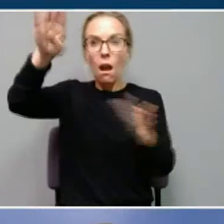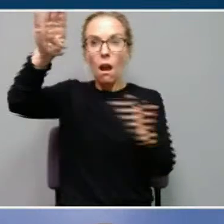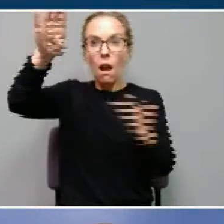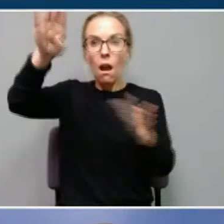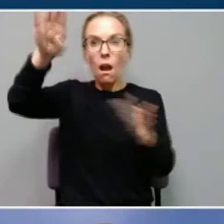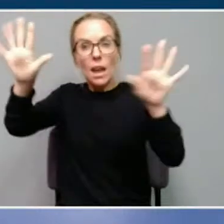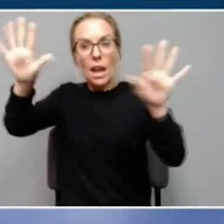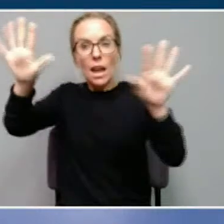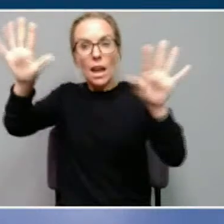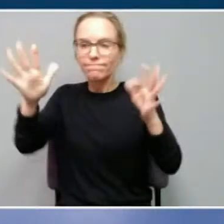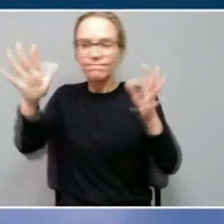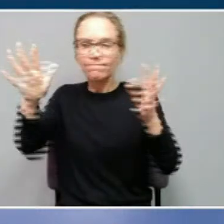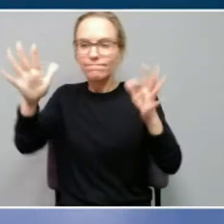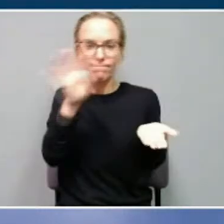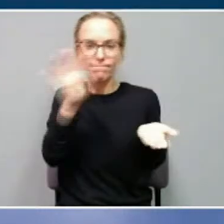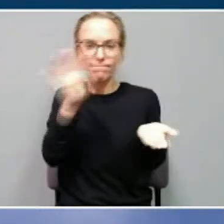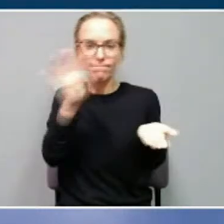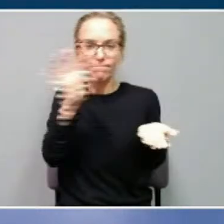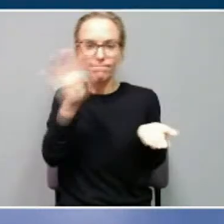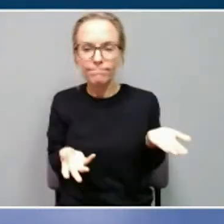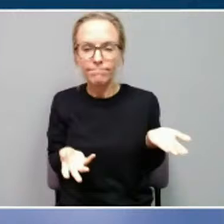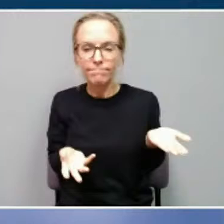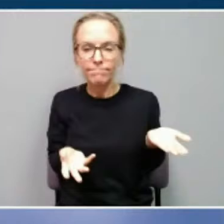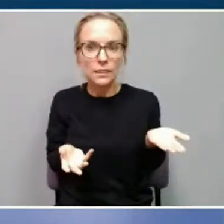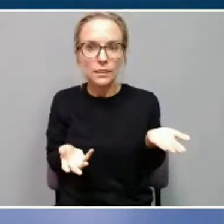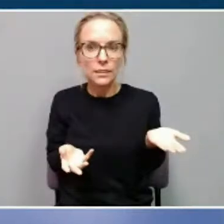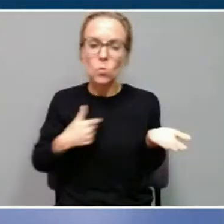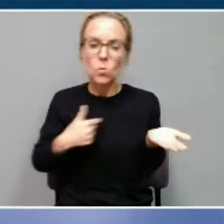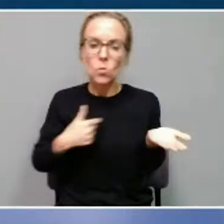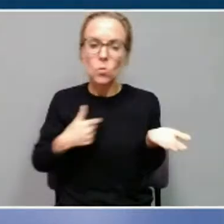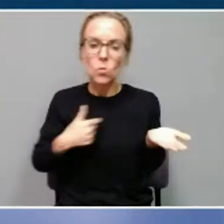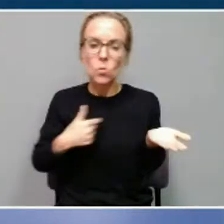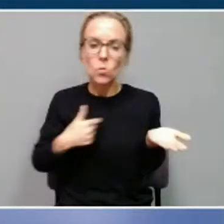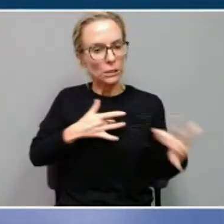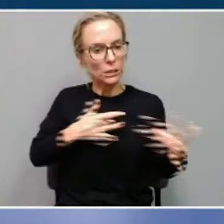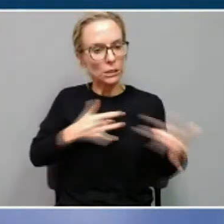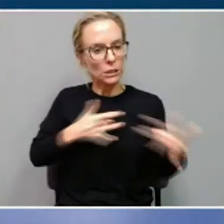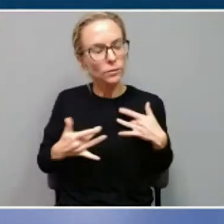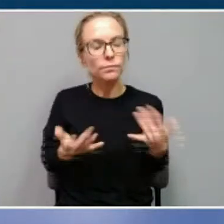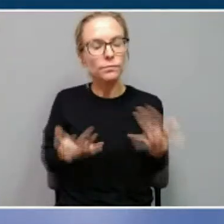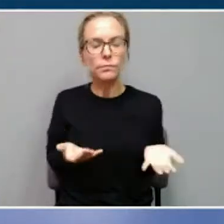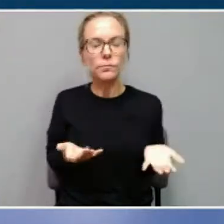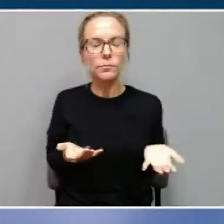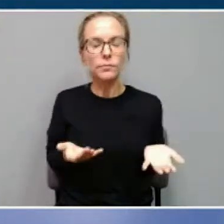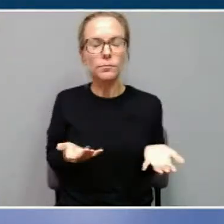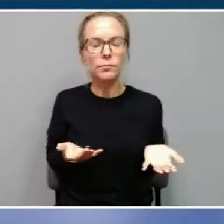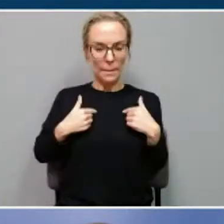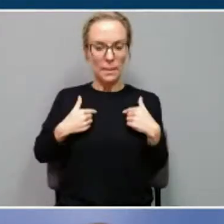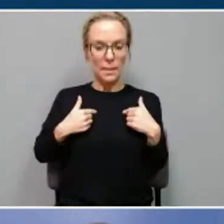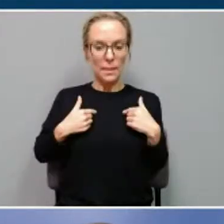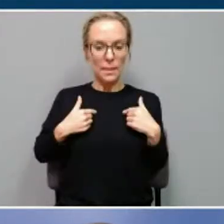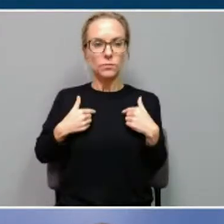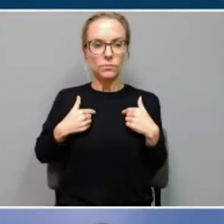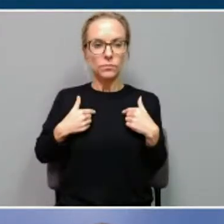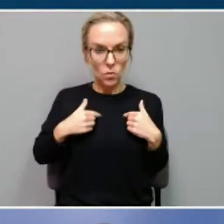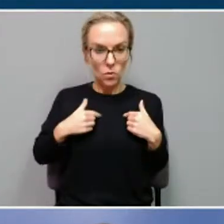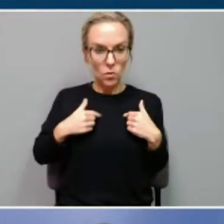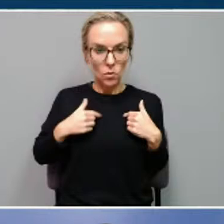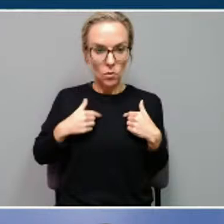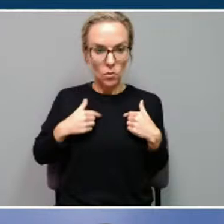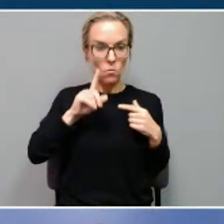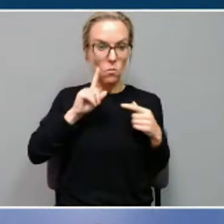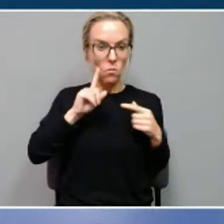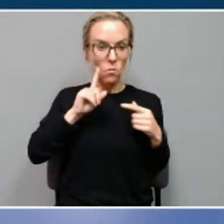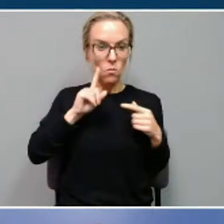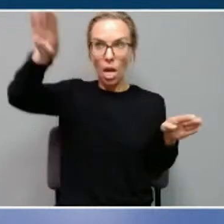And we ought to be concerned about that. I, of course, believe that we will find the peak when we force it.